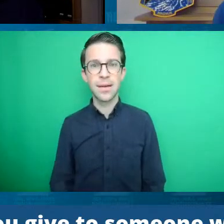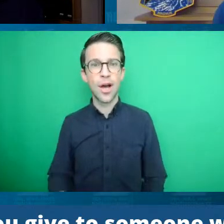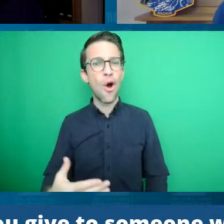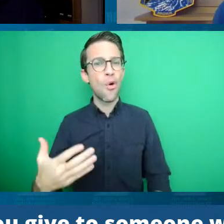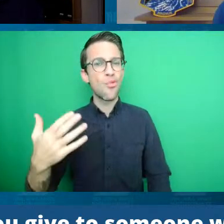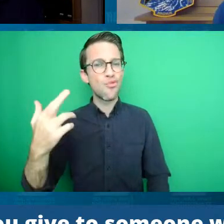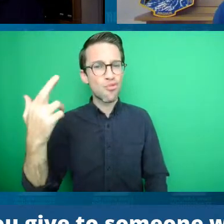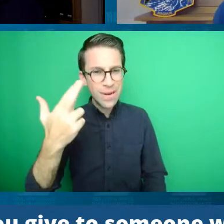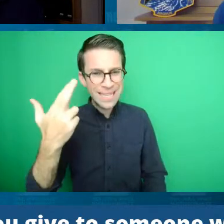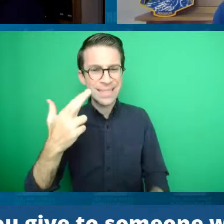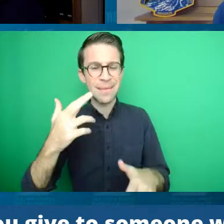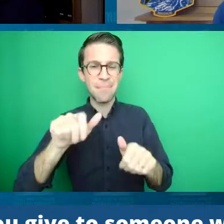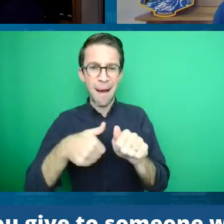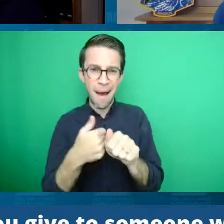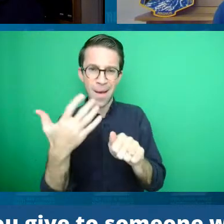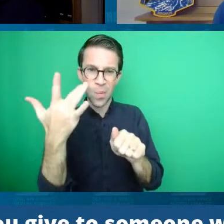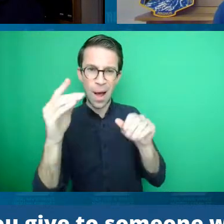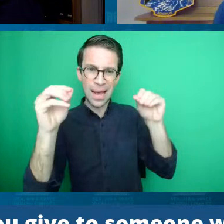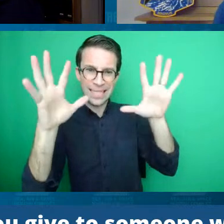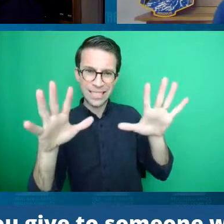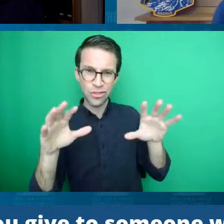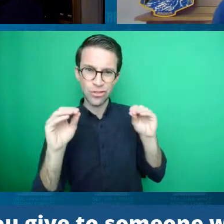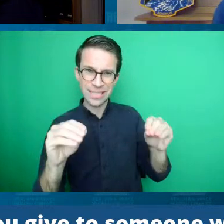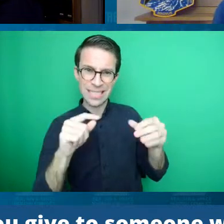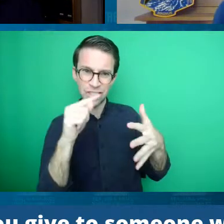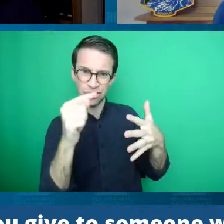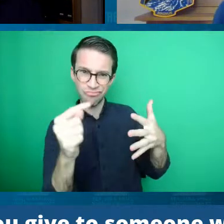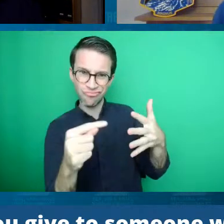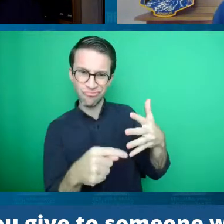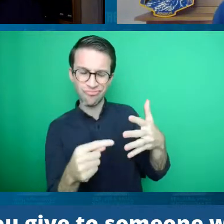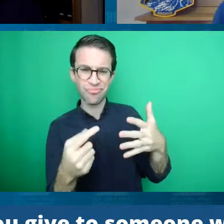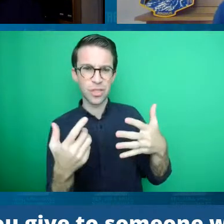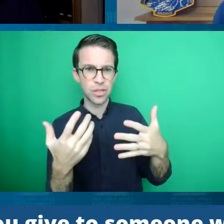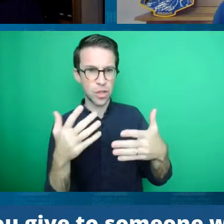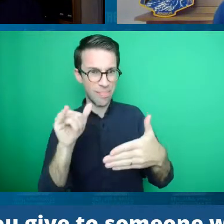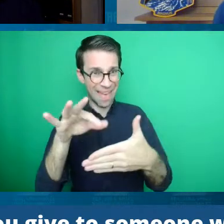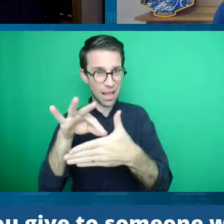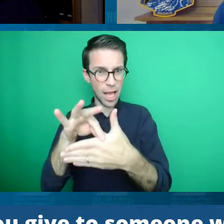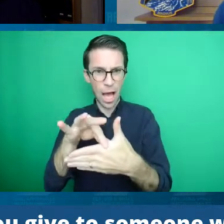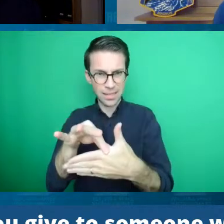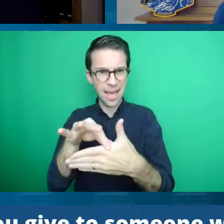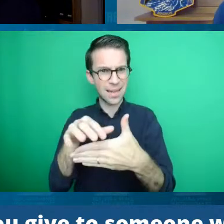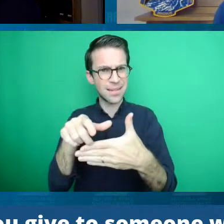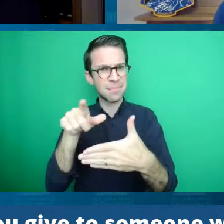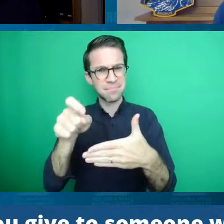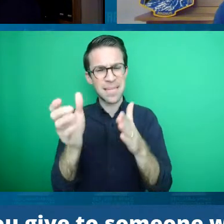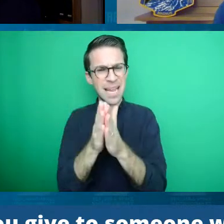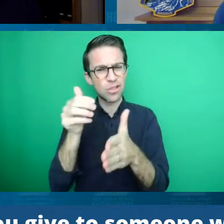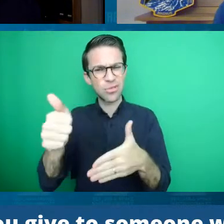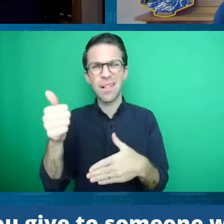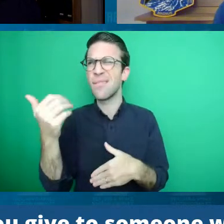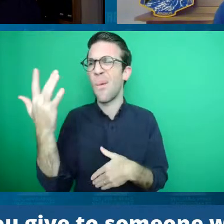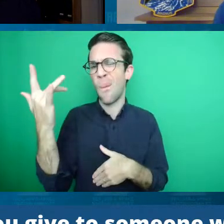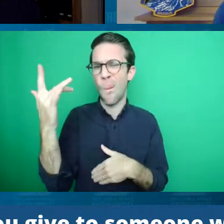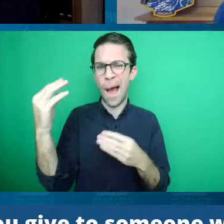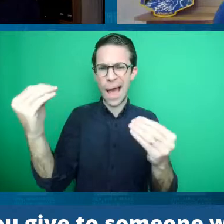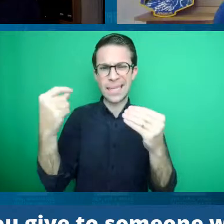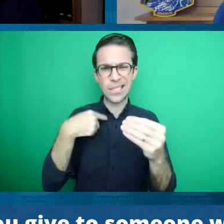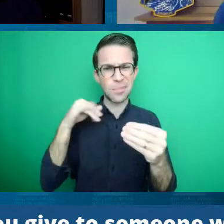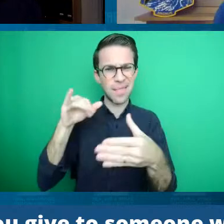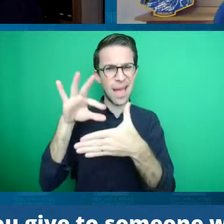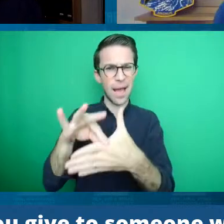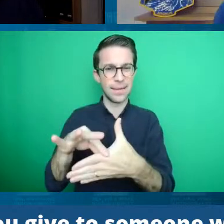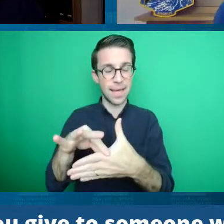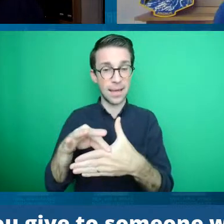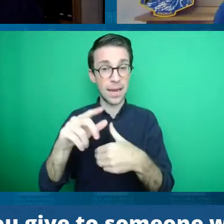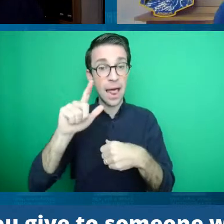this stuff to you, and really ask yourself why and spend the time to understand it. And that will give you the opportunity when you go to college